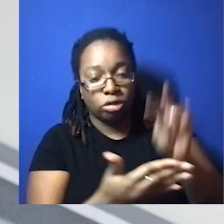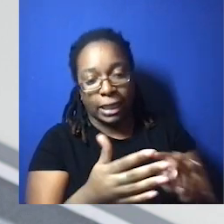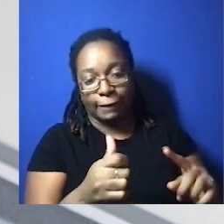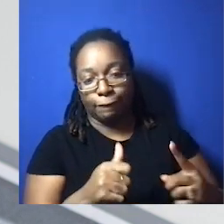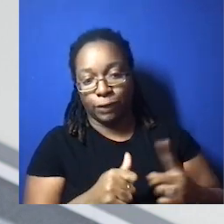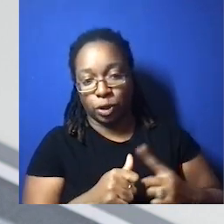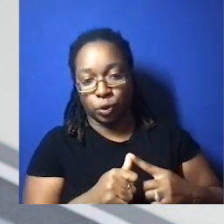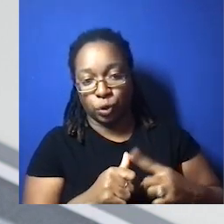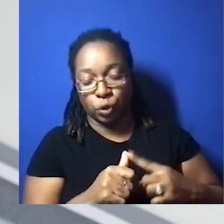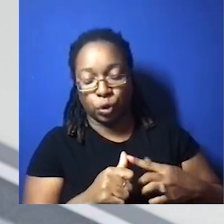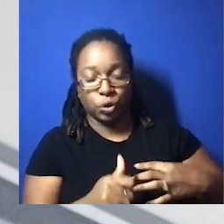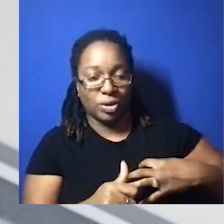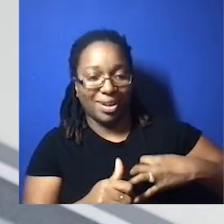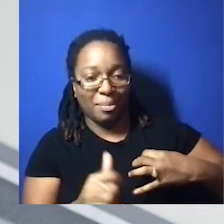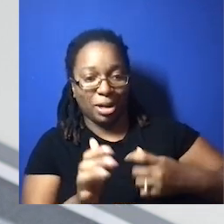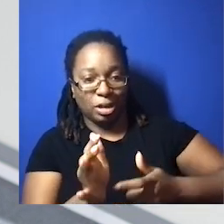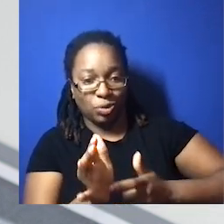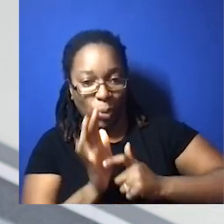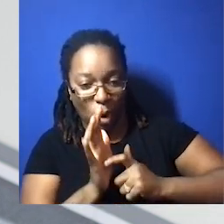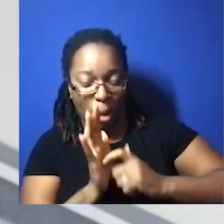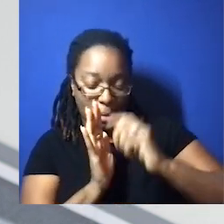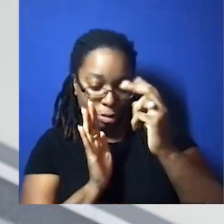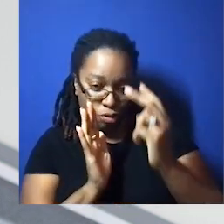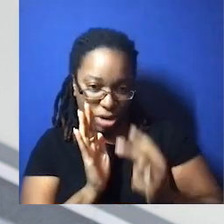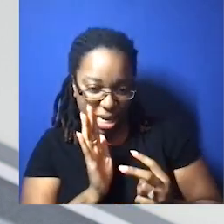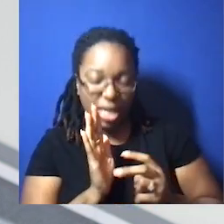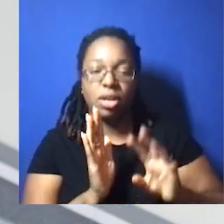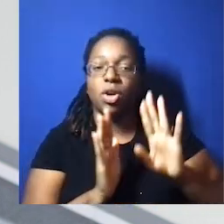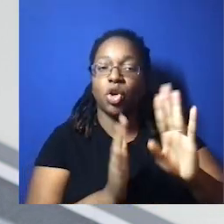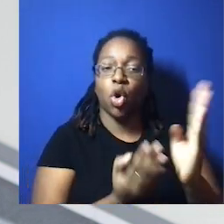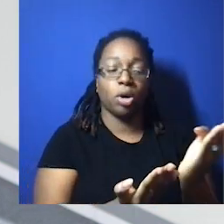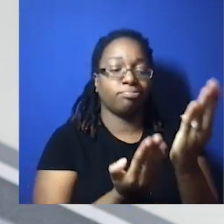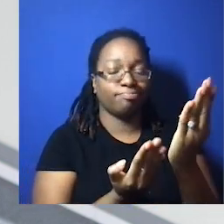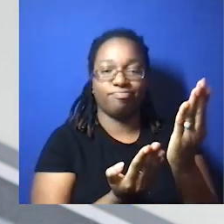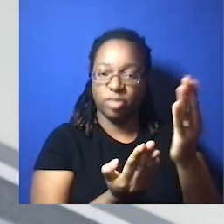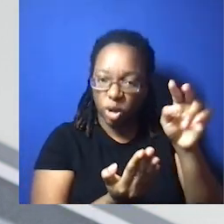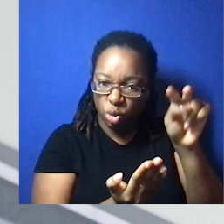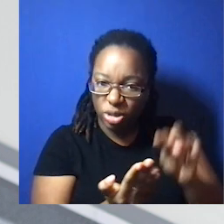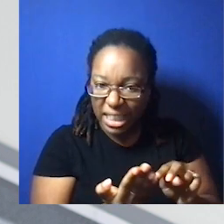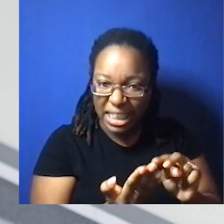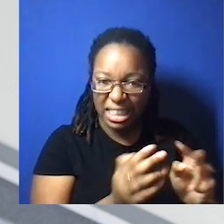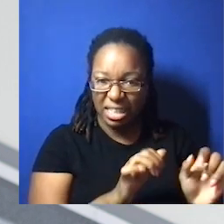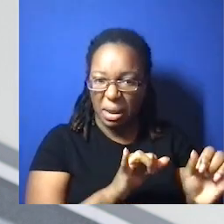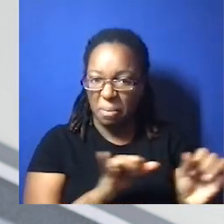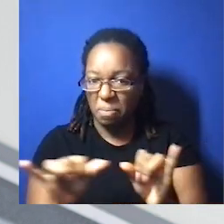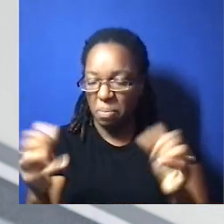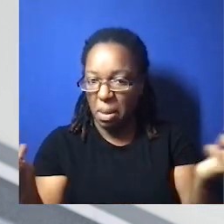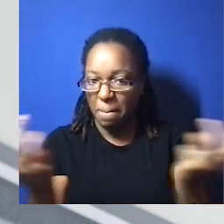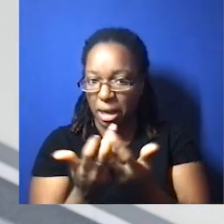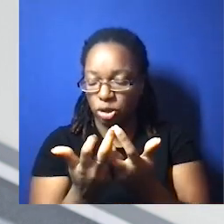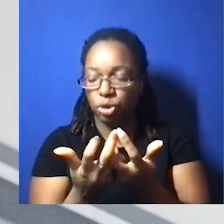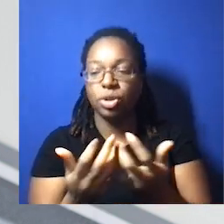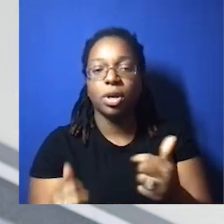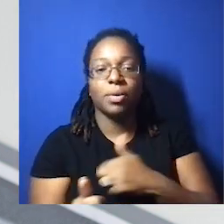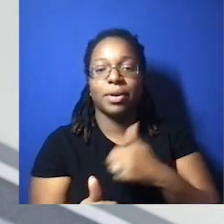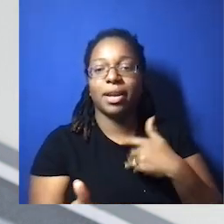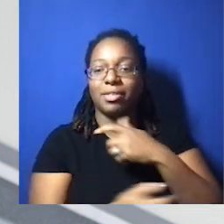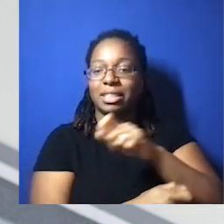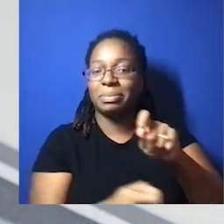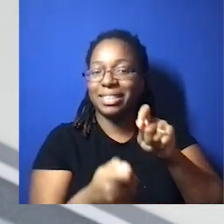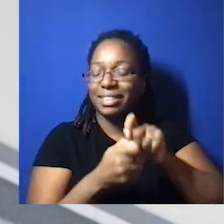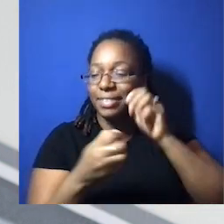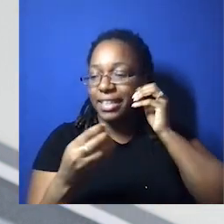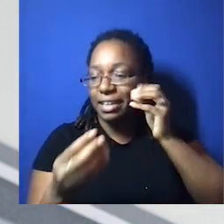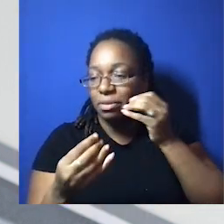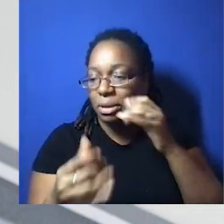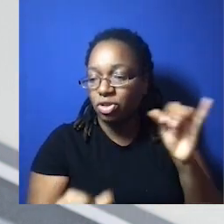Reread the application requirements and what you develop. In our application requirements, we've laid out some very specific